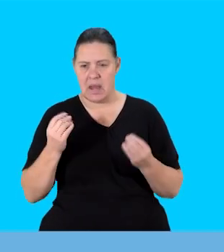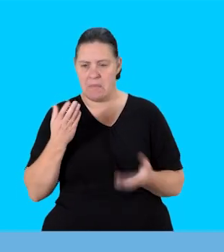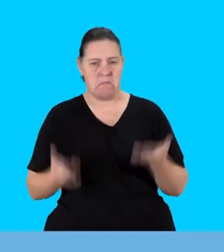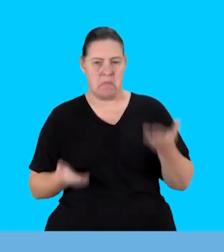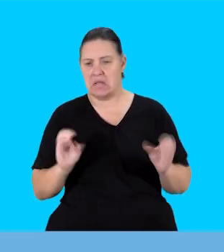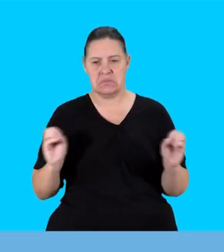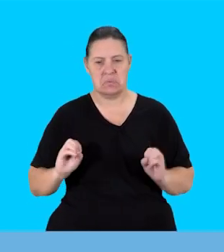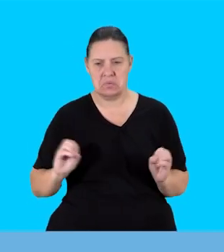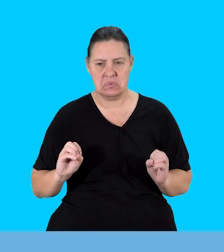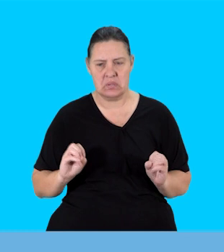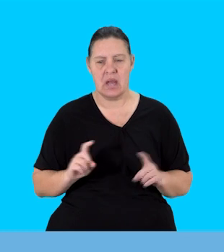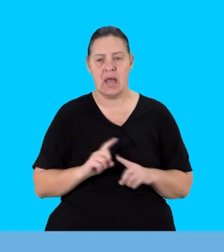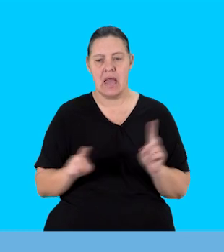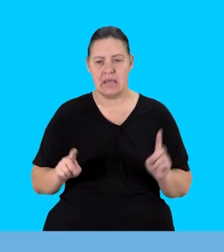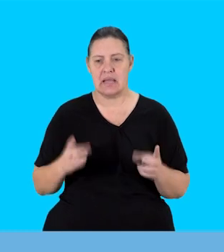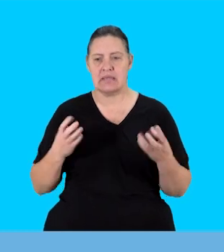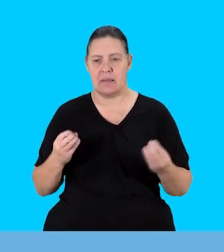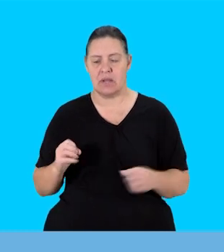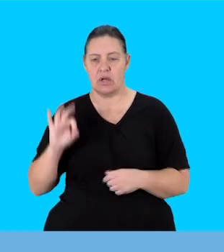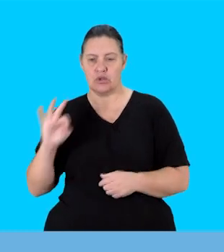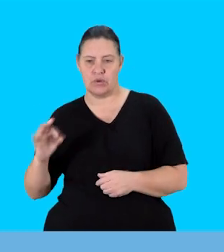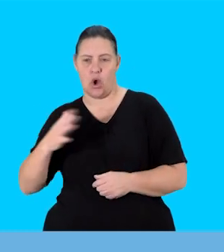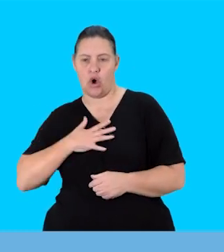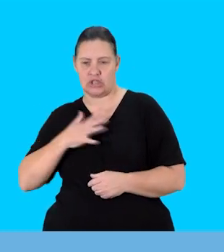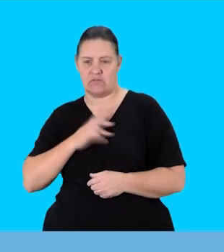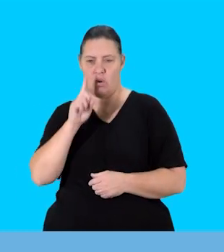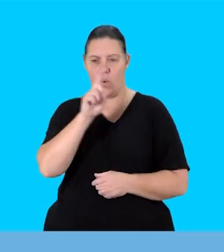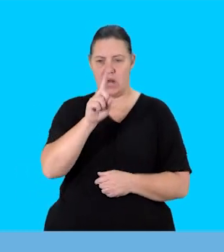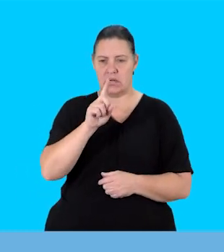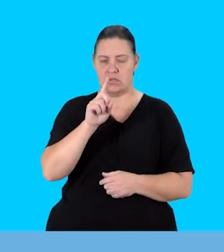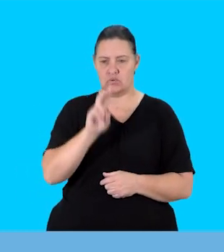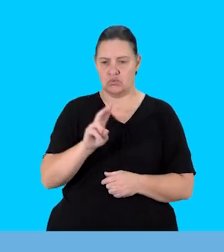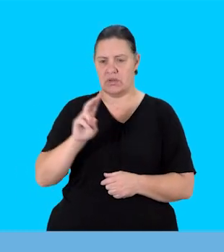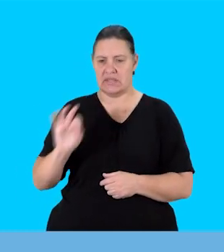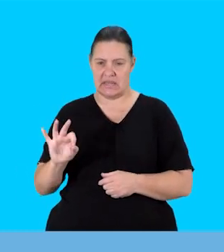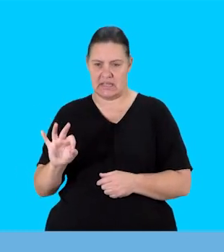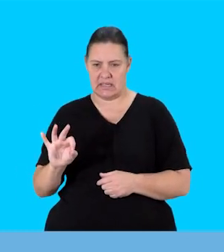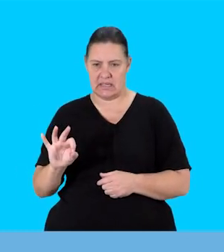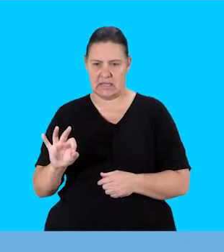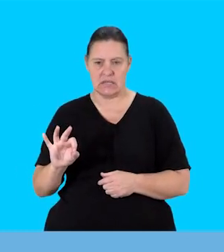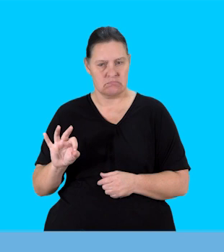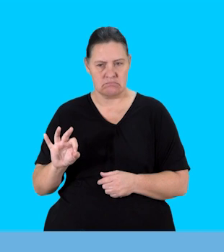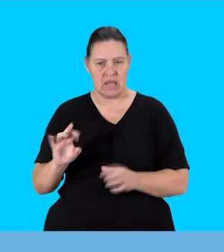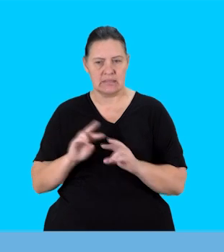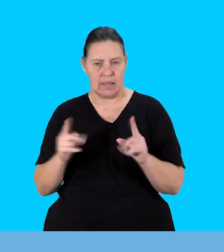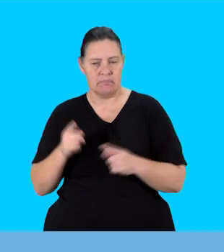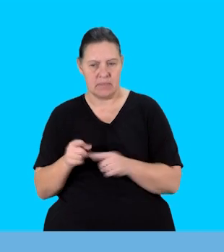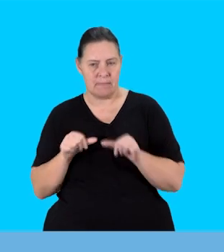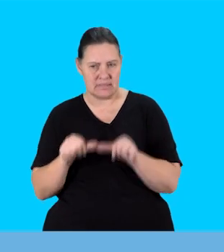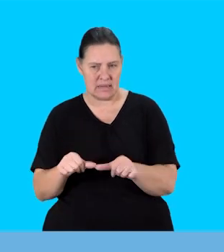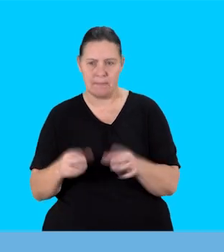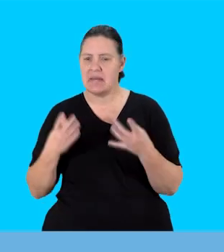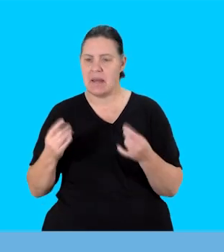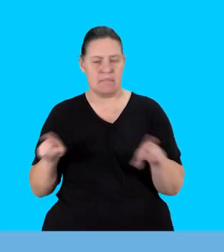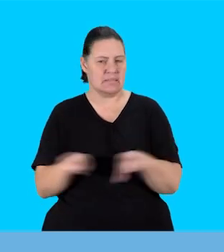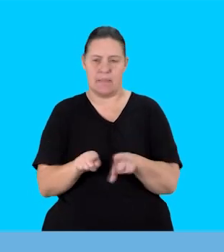number is not balanced. And then lastly, we have 3 oxygen atoms, 1, 2, 3. So the type is maintained, but